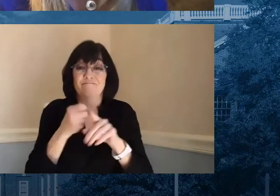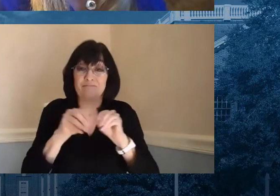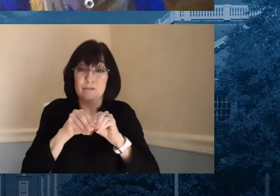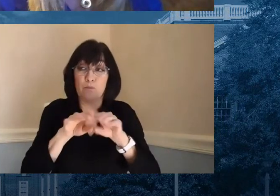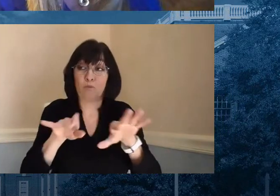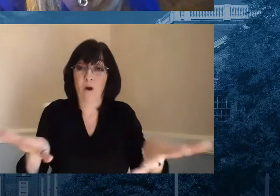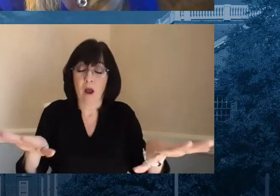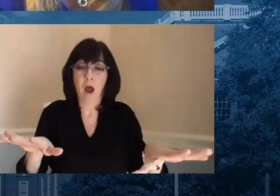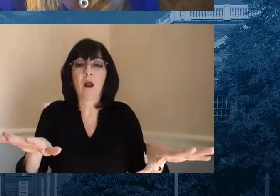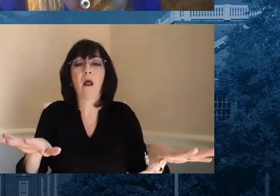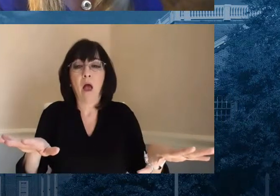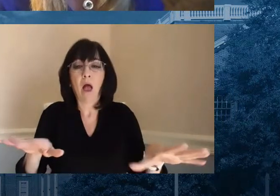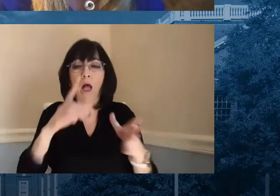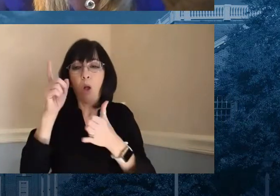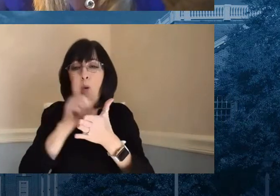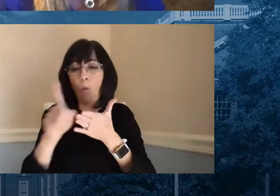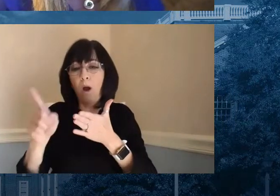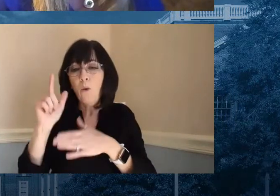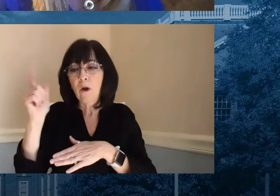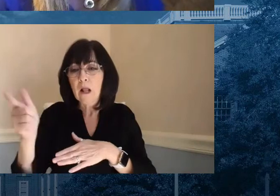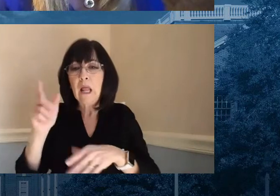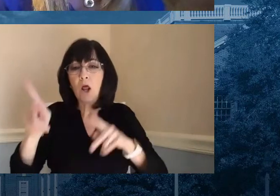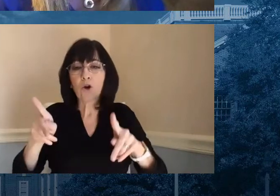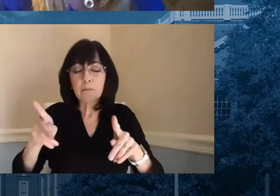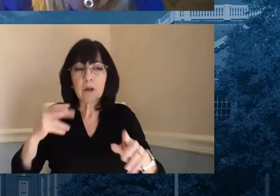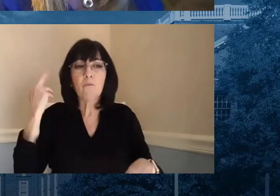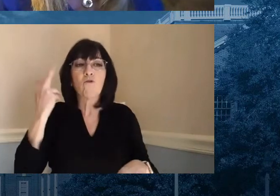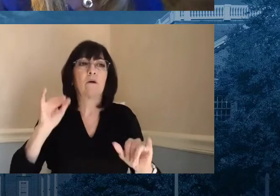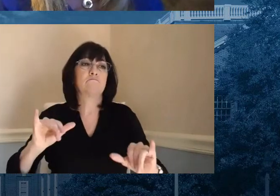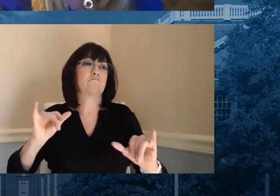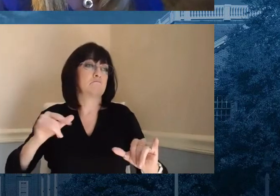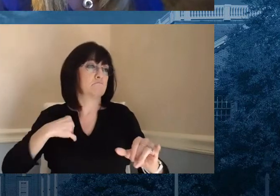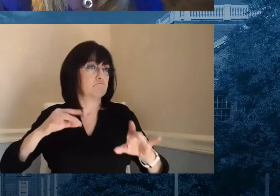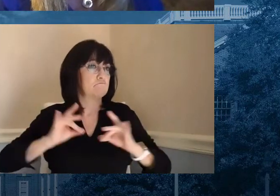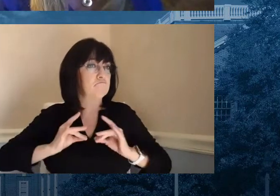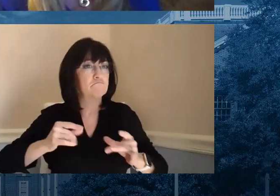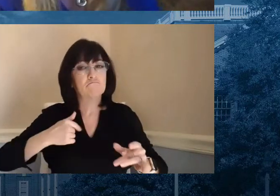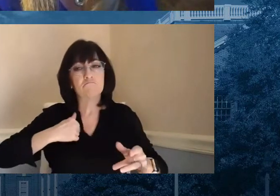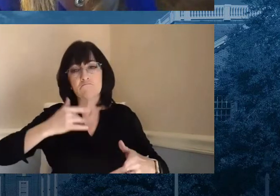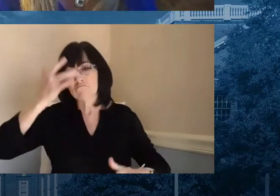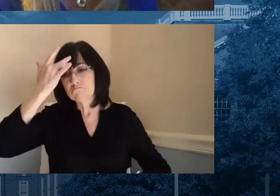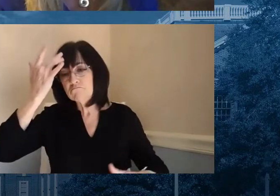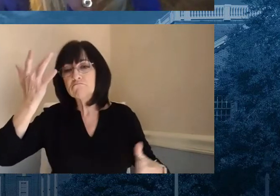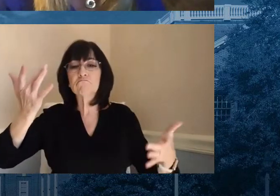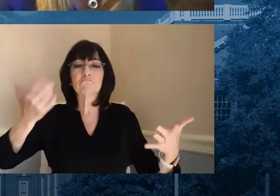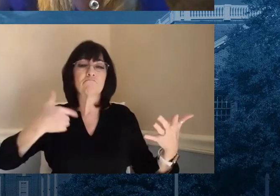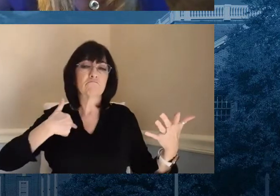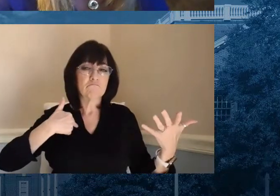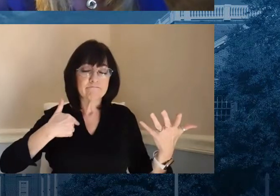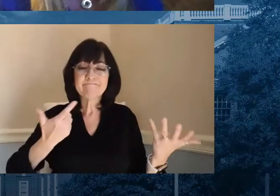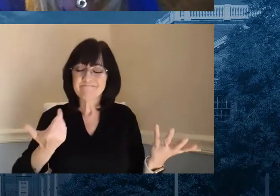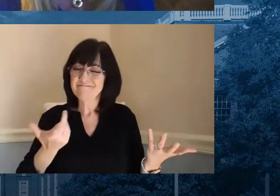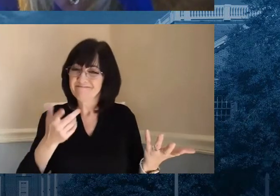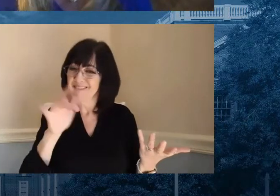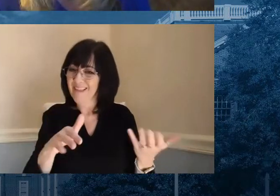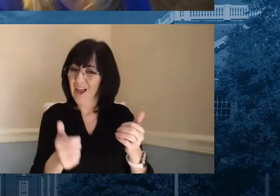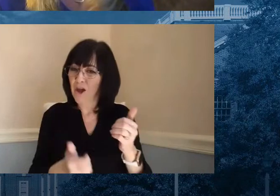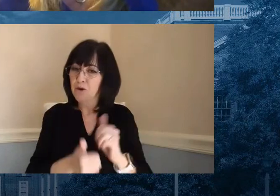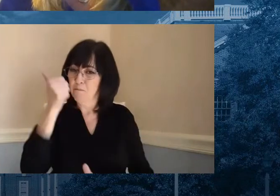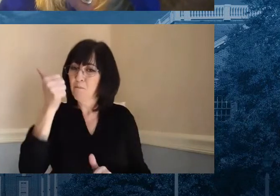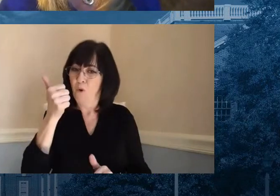had seen before as far as how it's being spread. But yeah, mostly household or mostly social